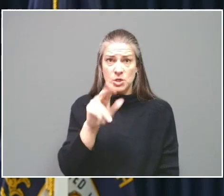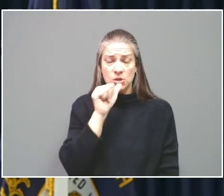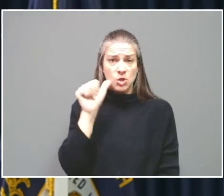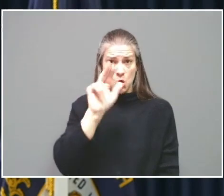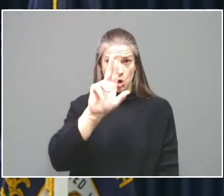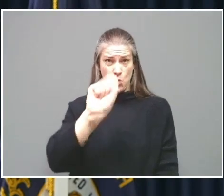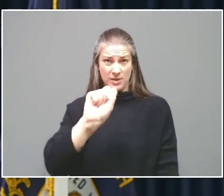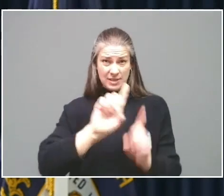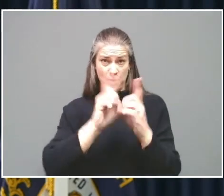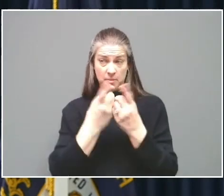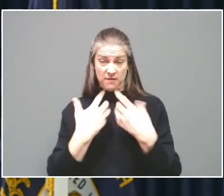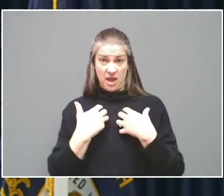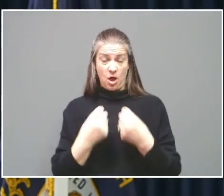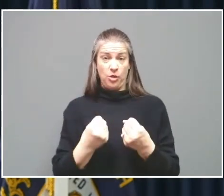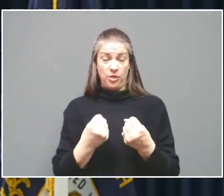and Human Services